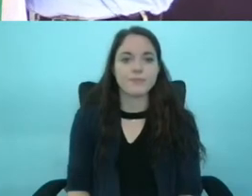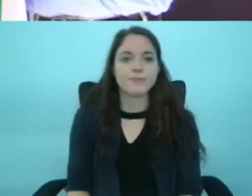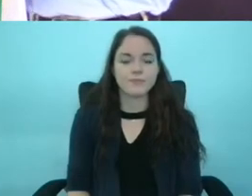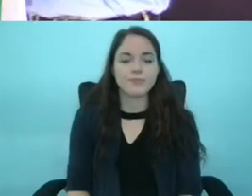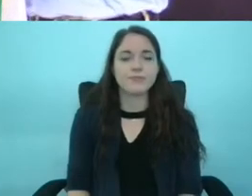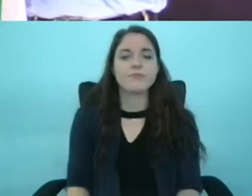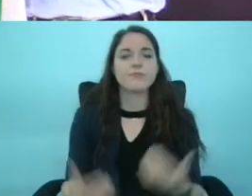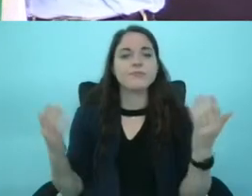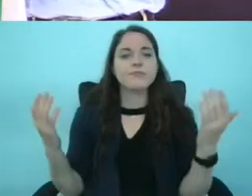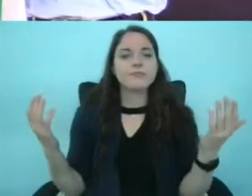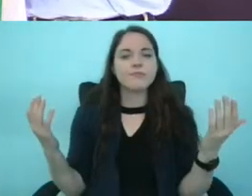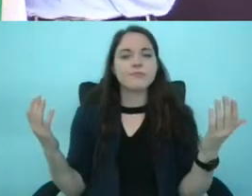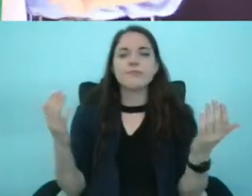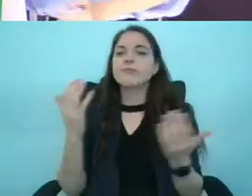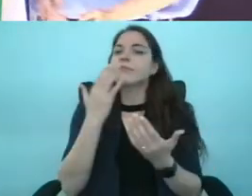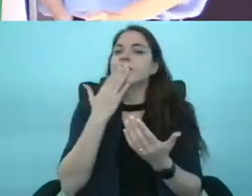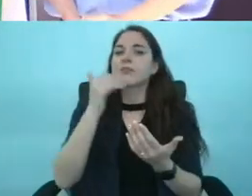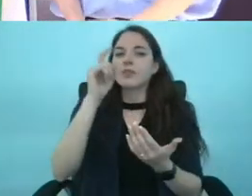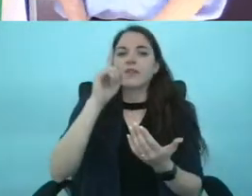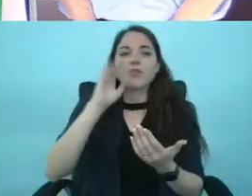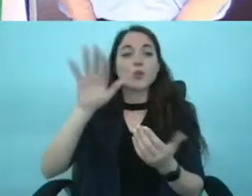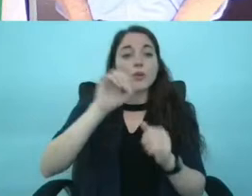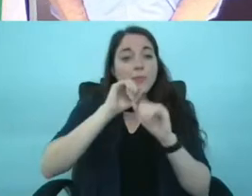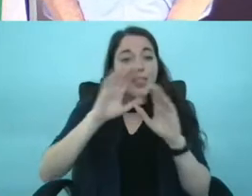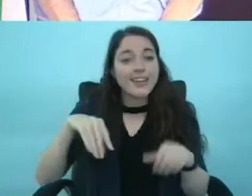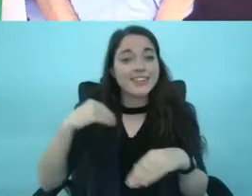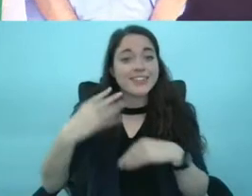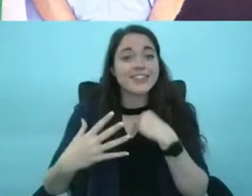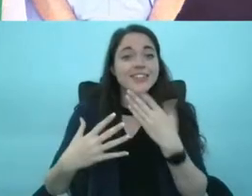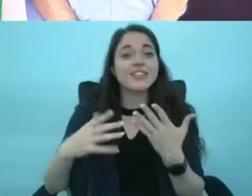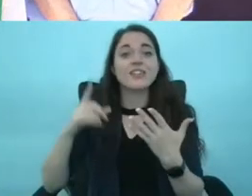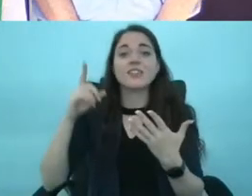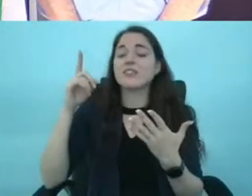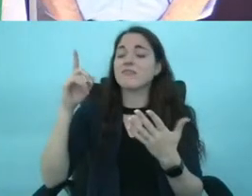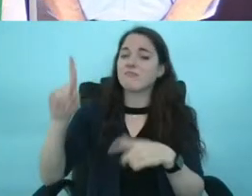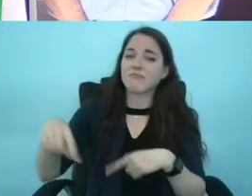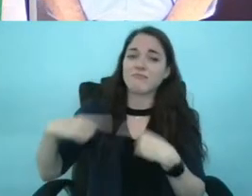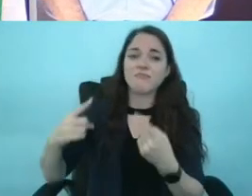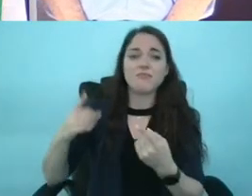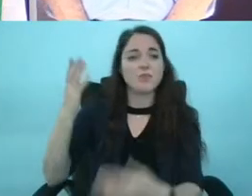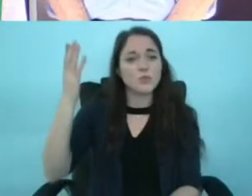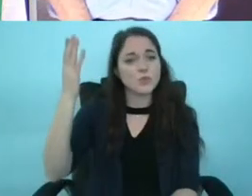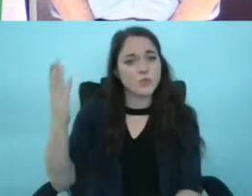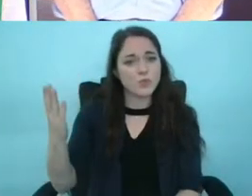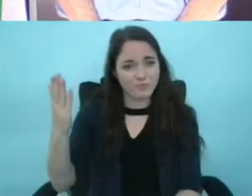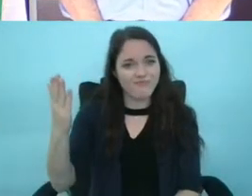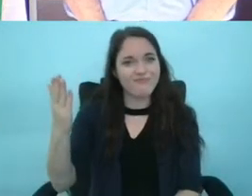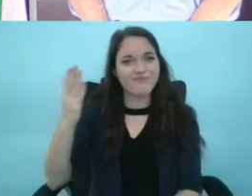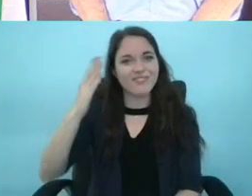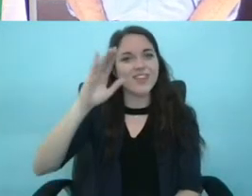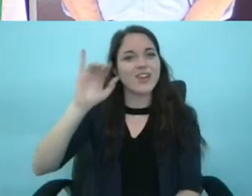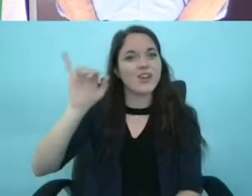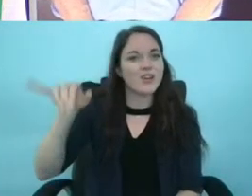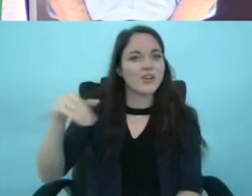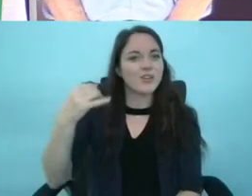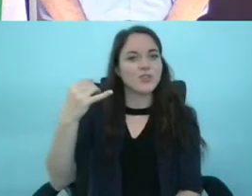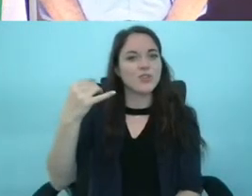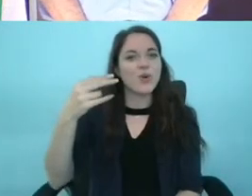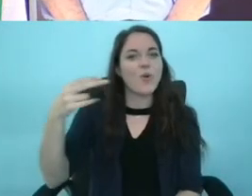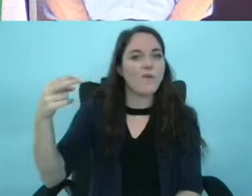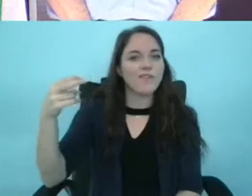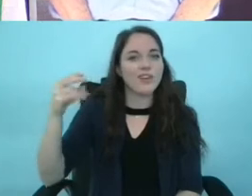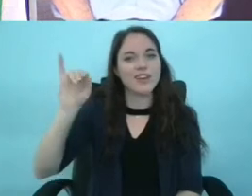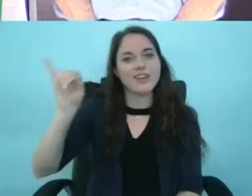Thank you, God, for your blessings, for your provisions, for you indeed are Jehovah Jireh, our provider.